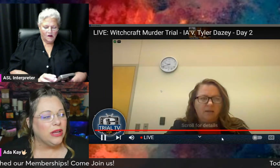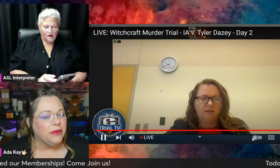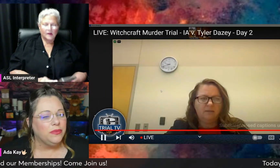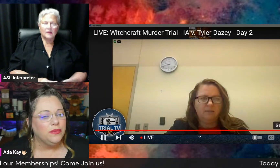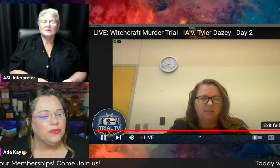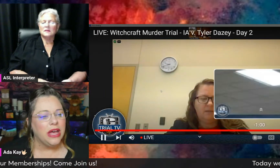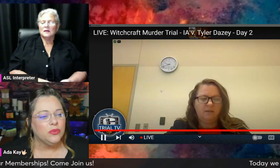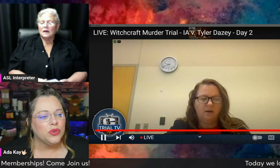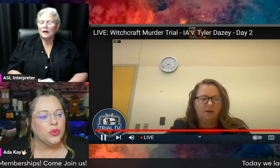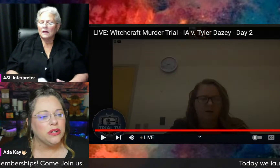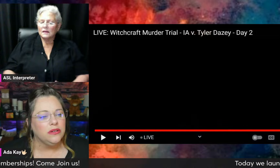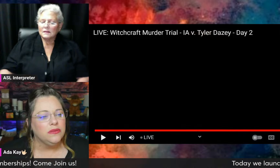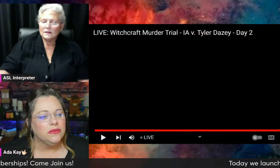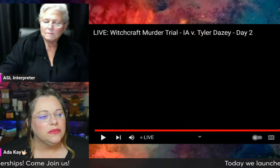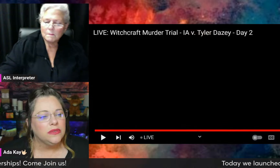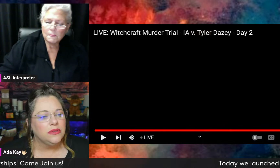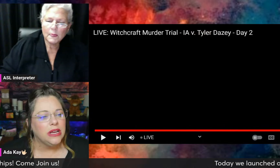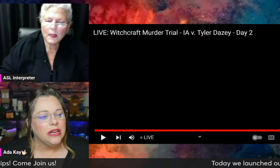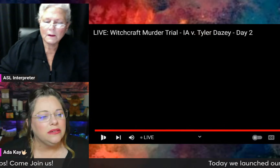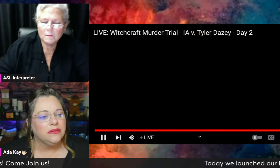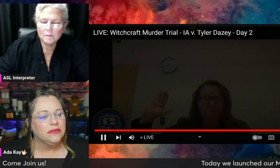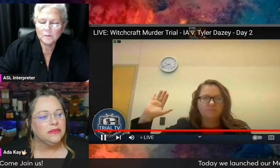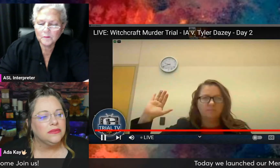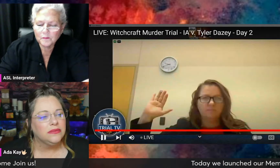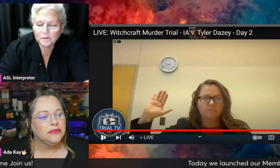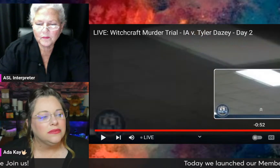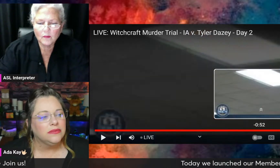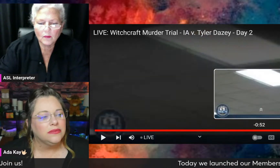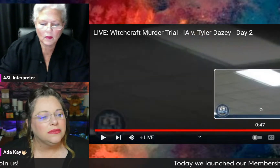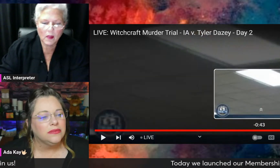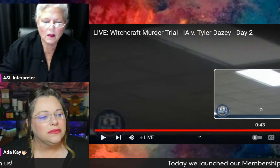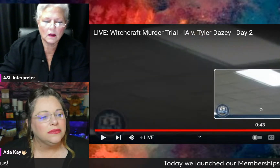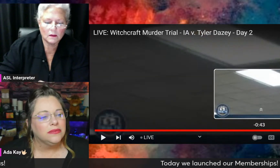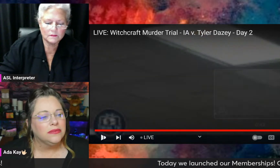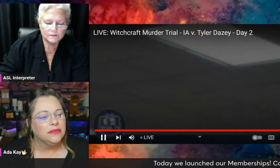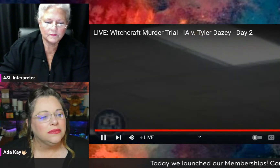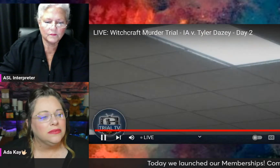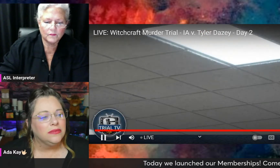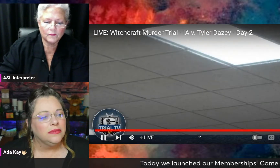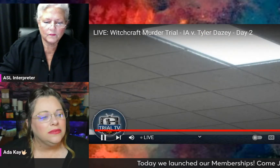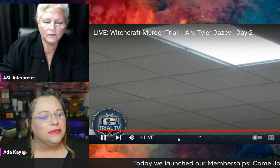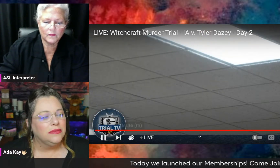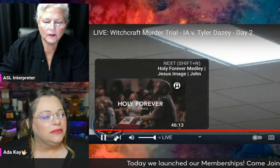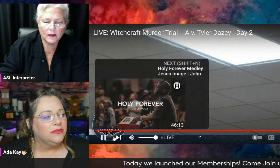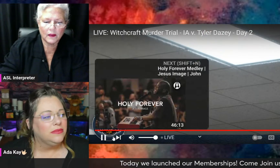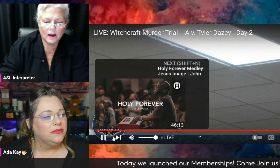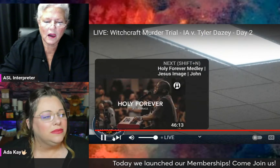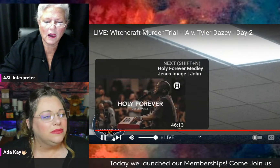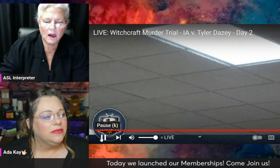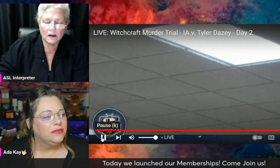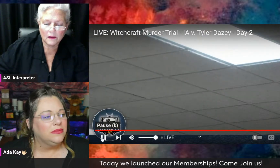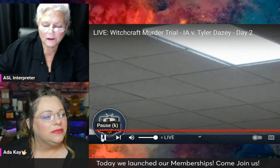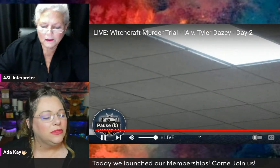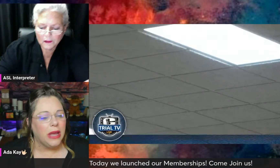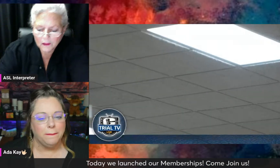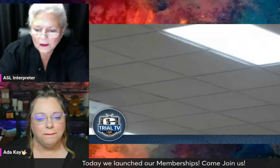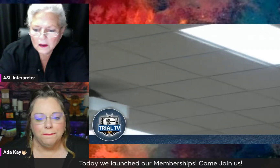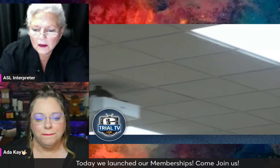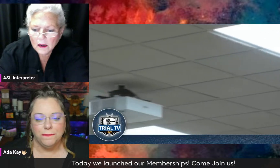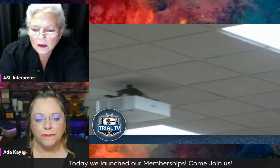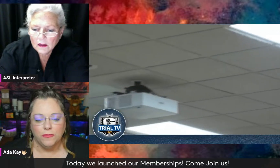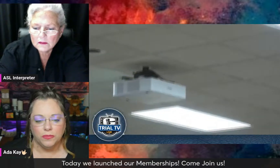MEI. Okay, that was weird. Okay. Do you please be seated, everyone?